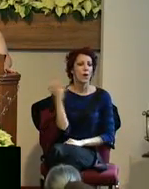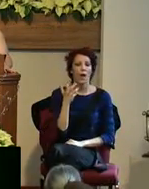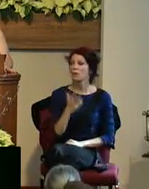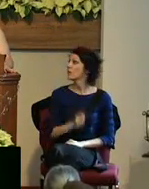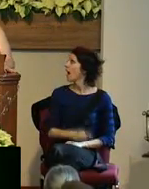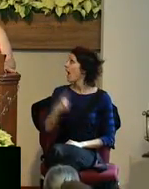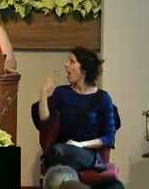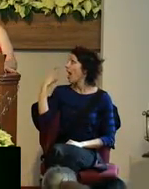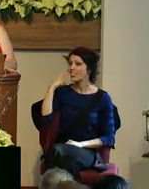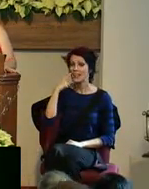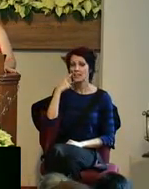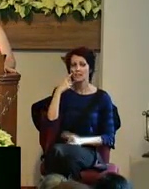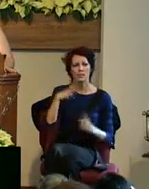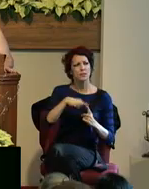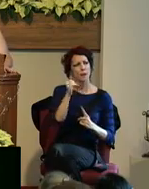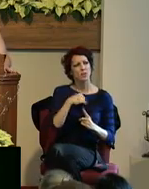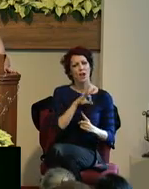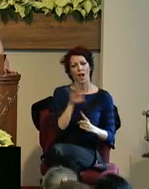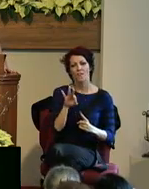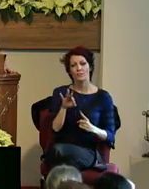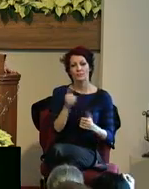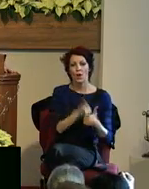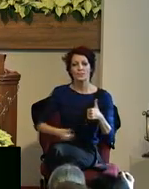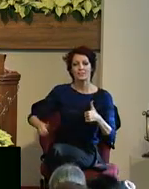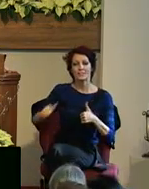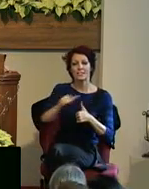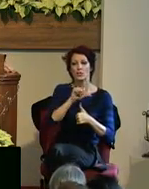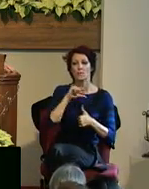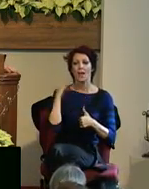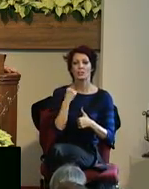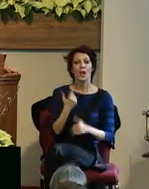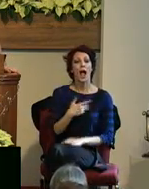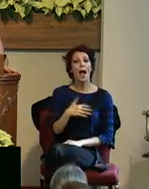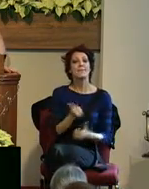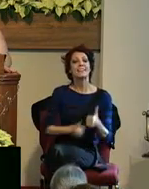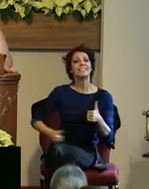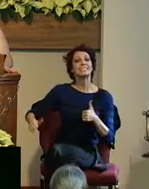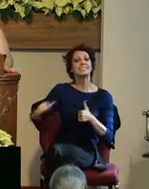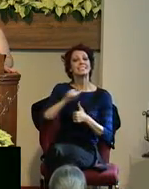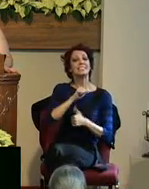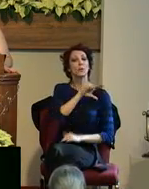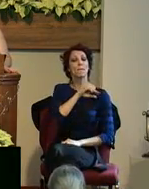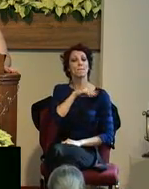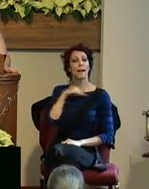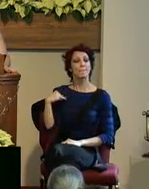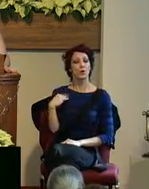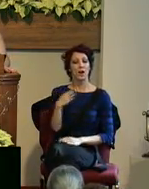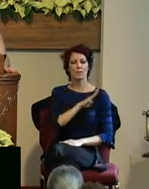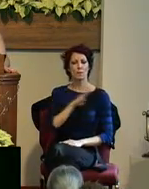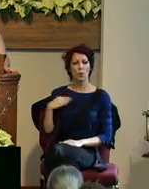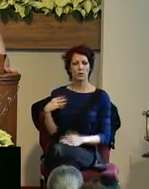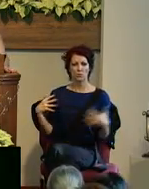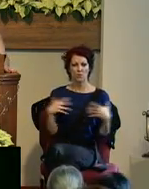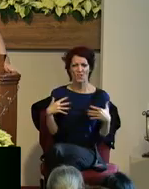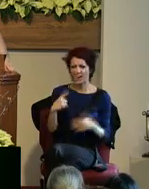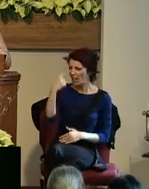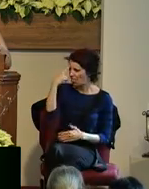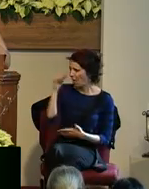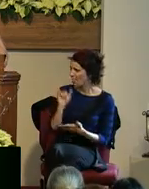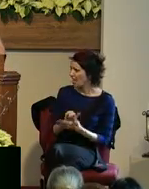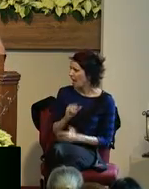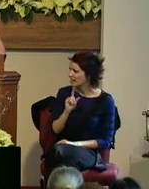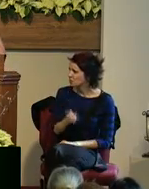think with the exception of course of our senior pastor I'm the senior member of the board at this moment what a frightening thought